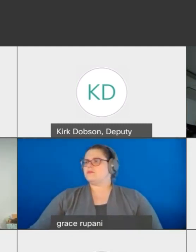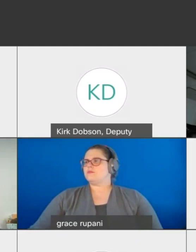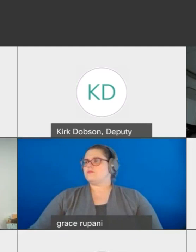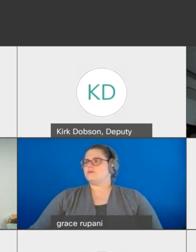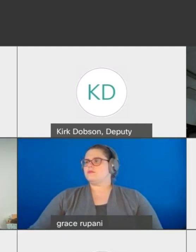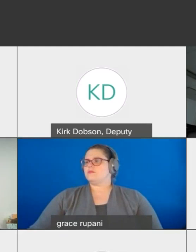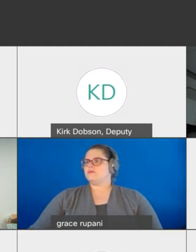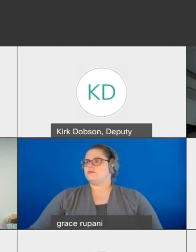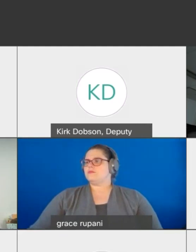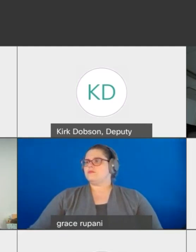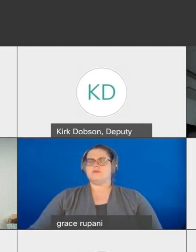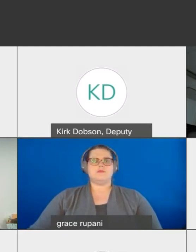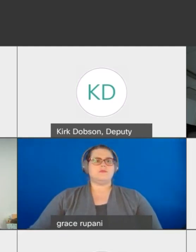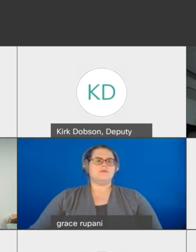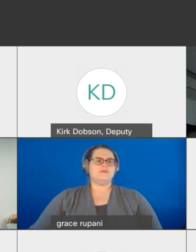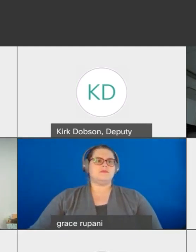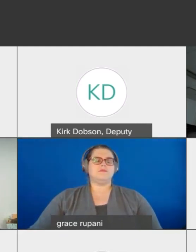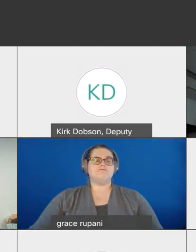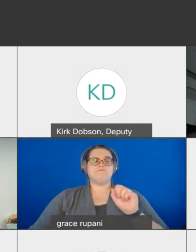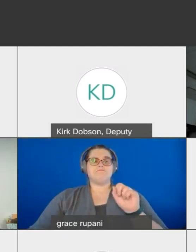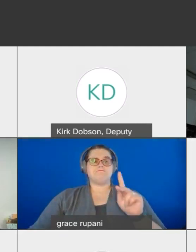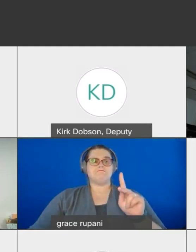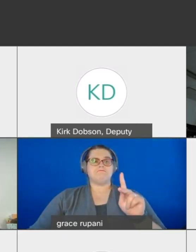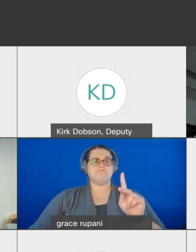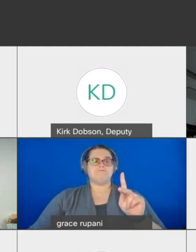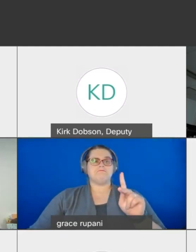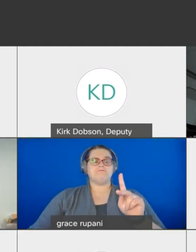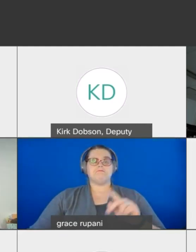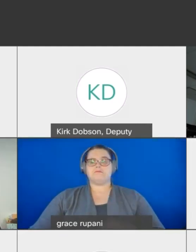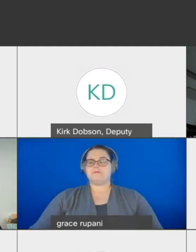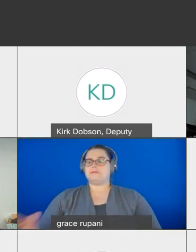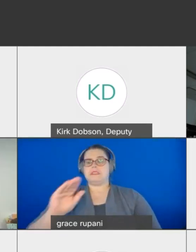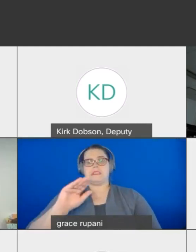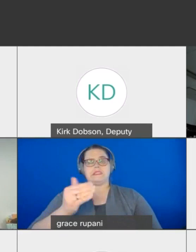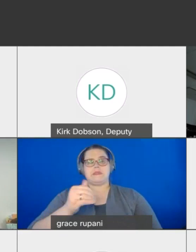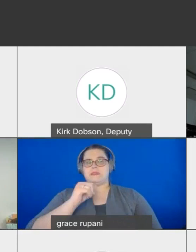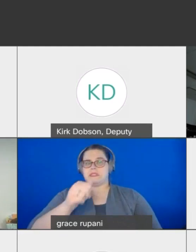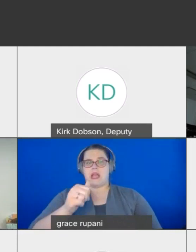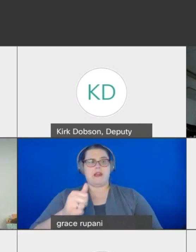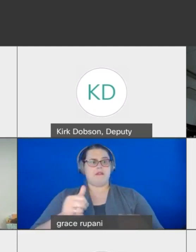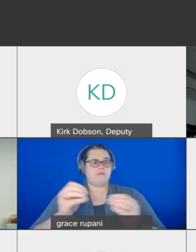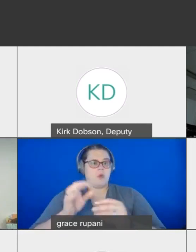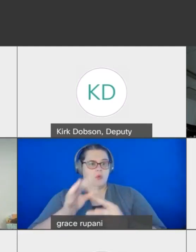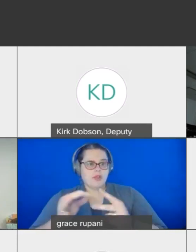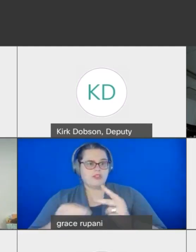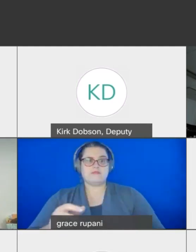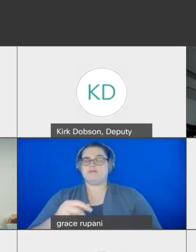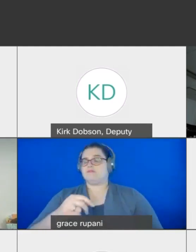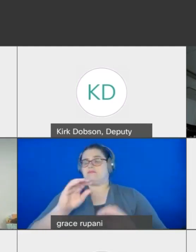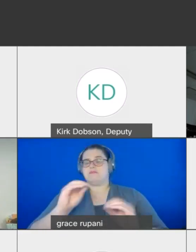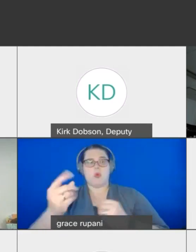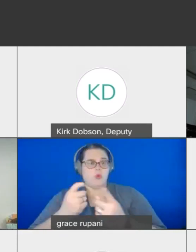Okay, it seems we don't have more questions, so seems we're up for a beautiful weekend. Um,